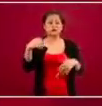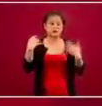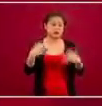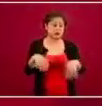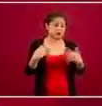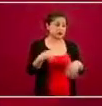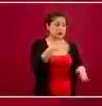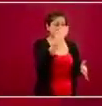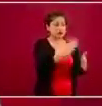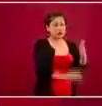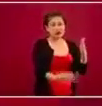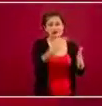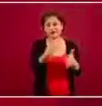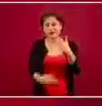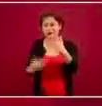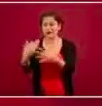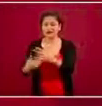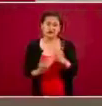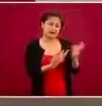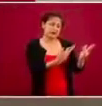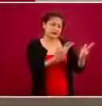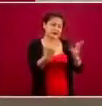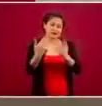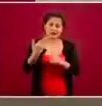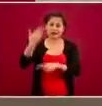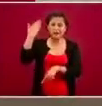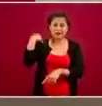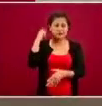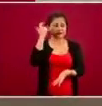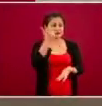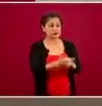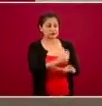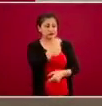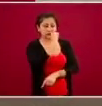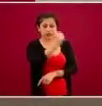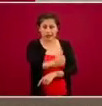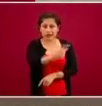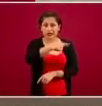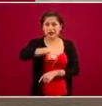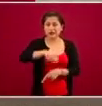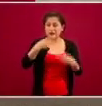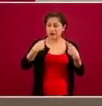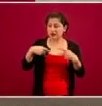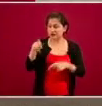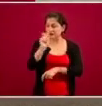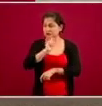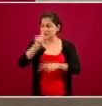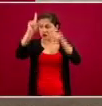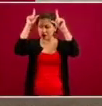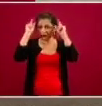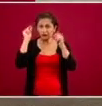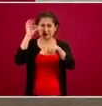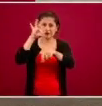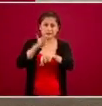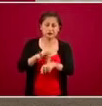of the people who need it. We've said once and again that the health sector in